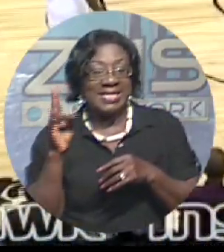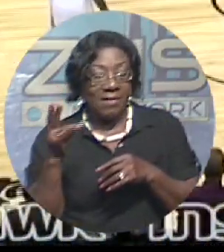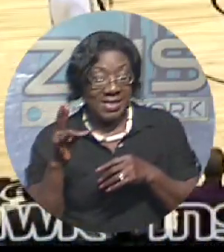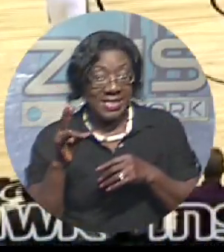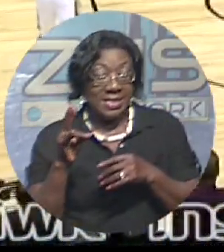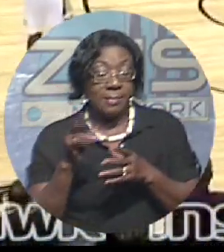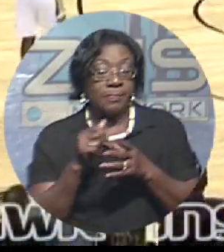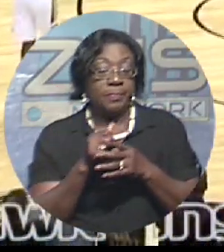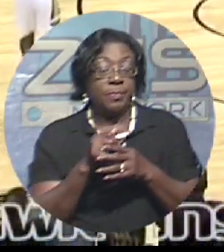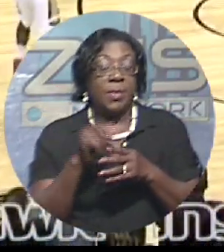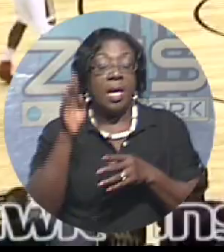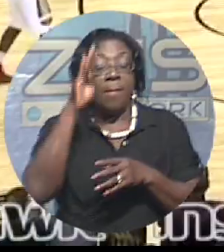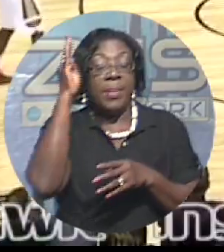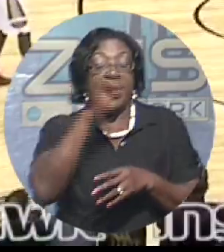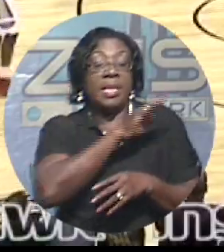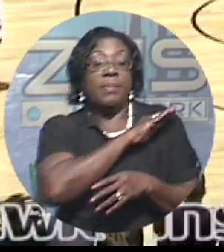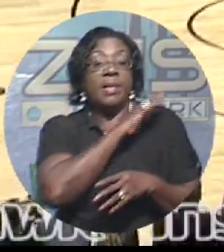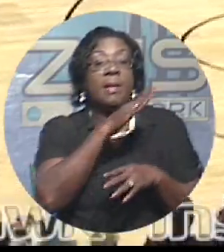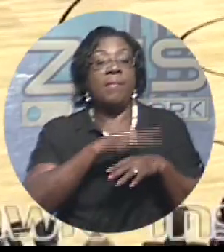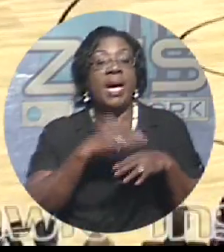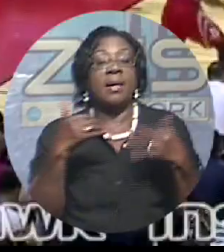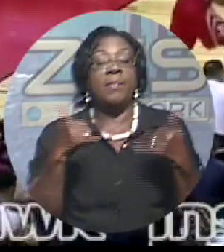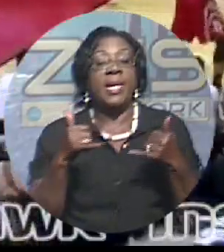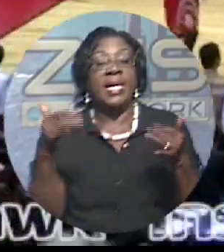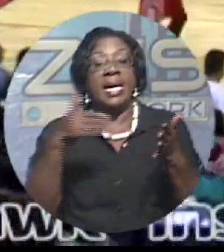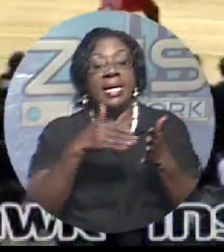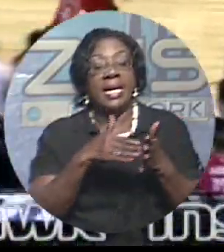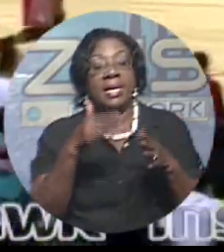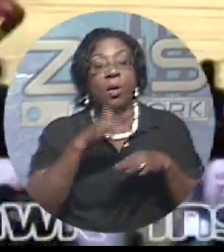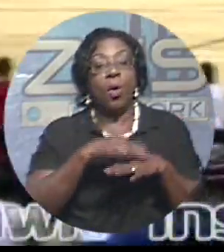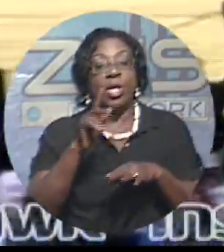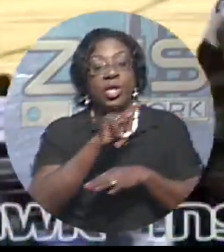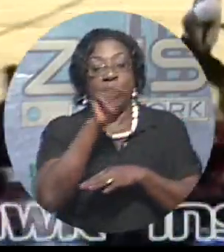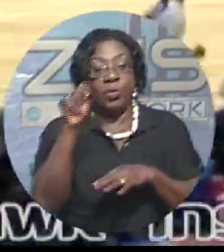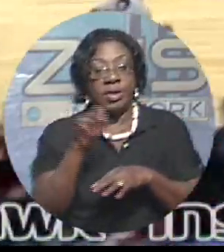14 points. Buddy and the Pelicans will be back on the floor next Tuesday in Atlanta